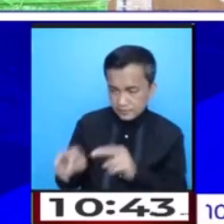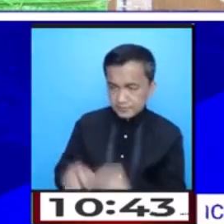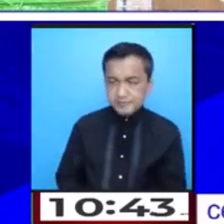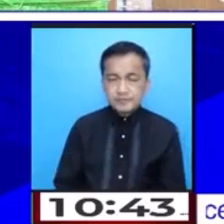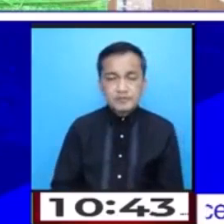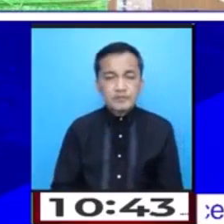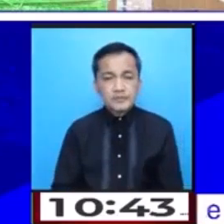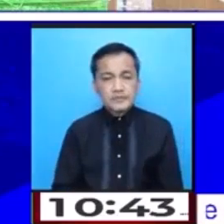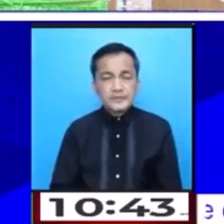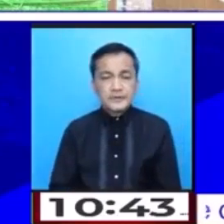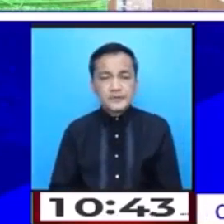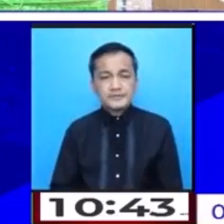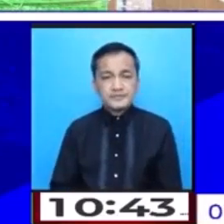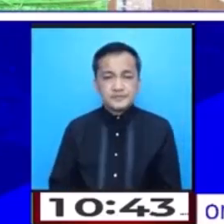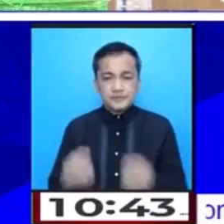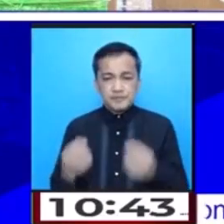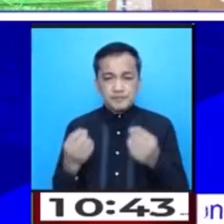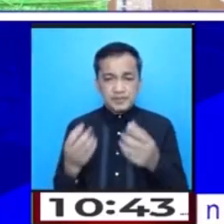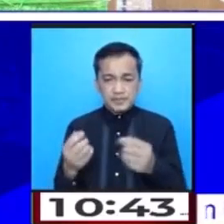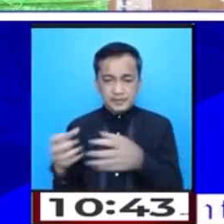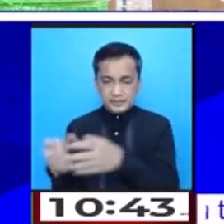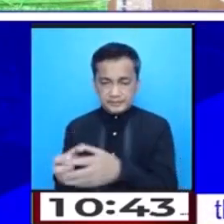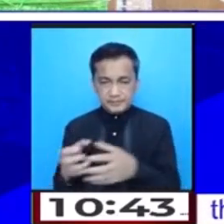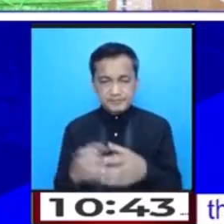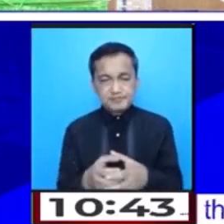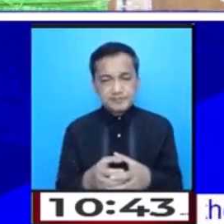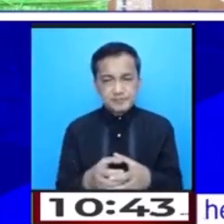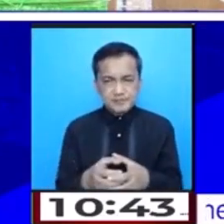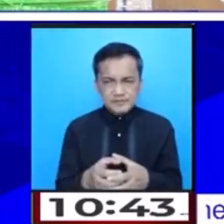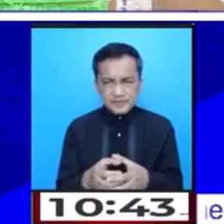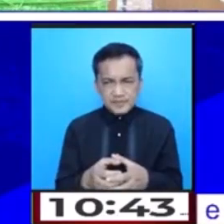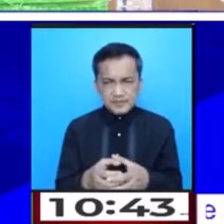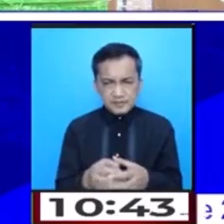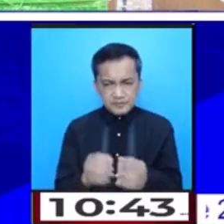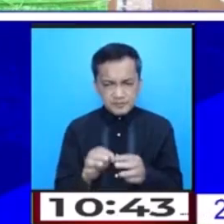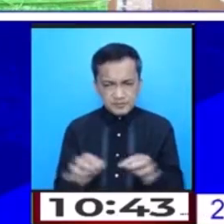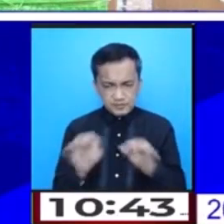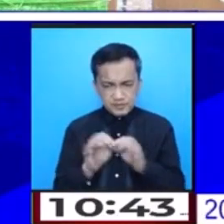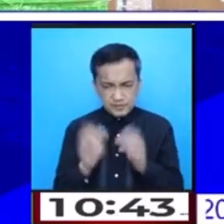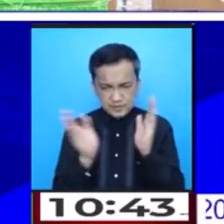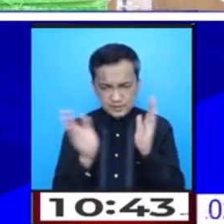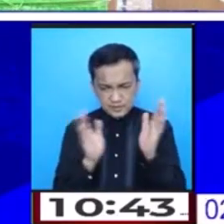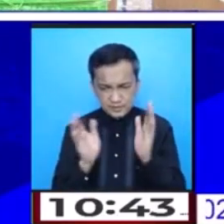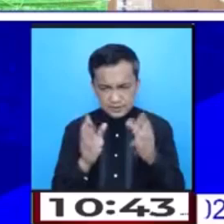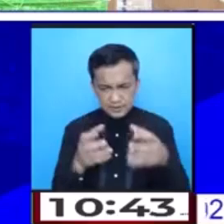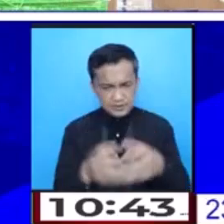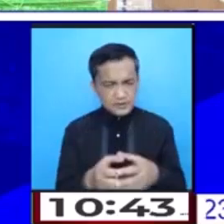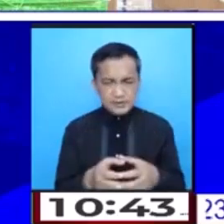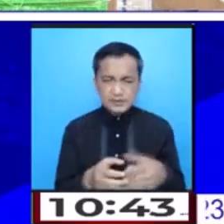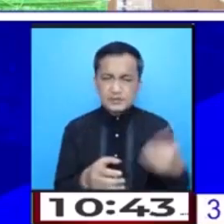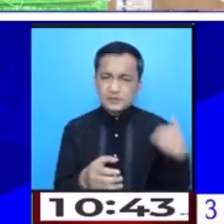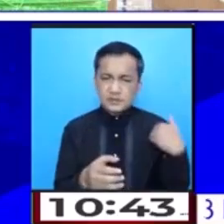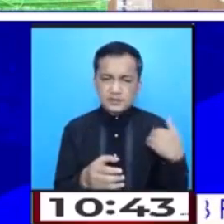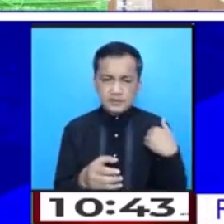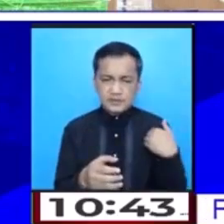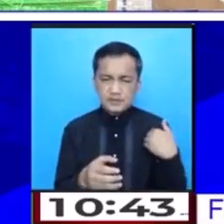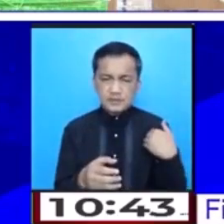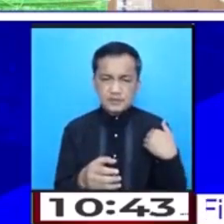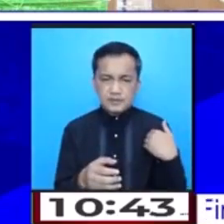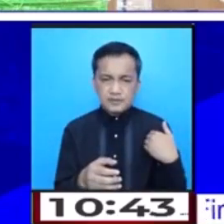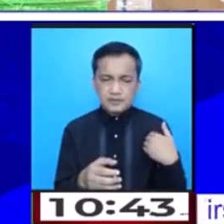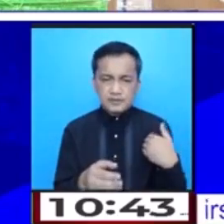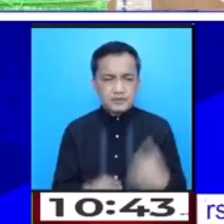many of the sectors, particularly in the services sector, were still not or had not